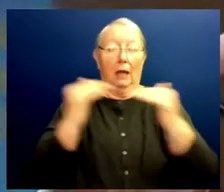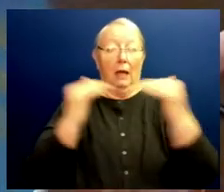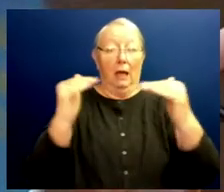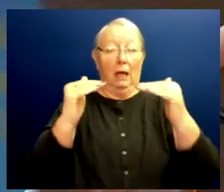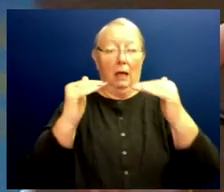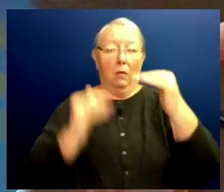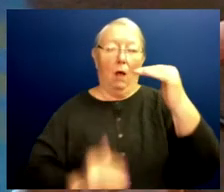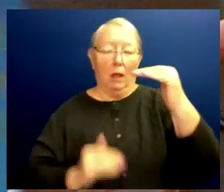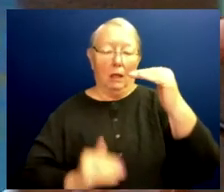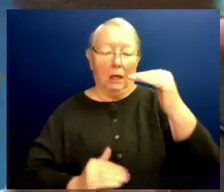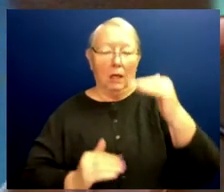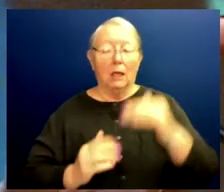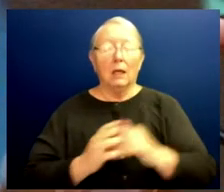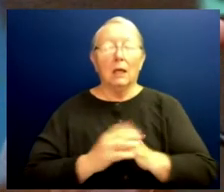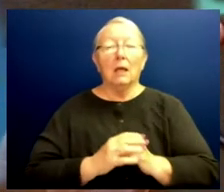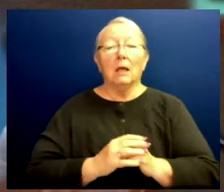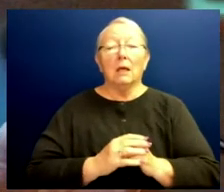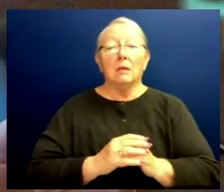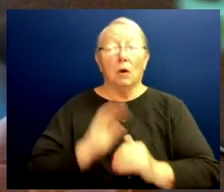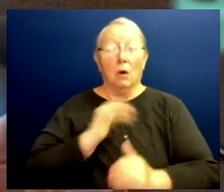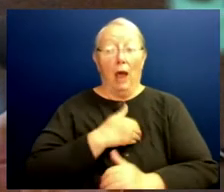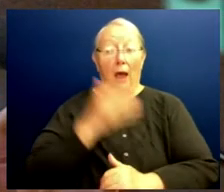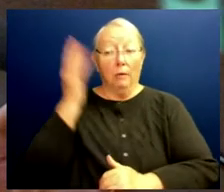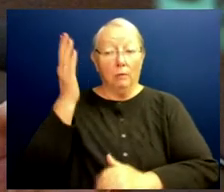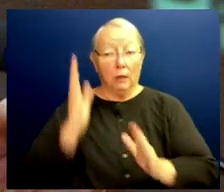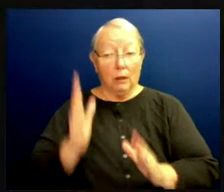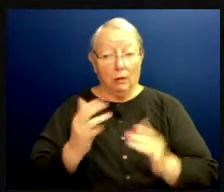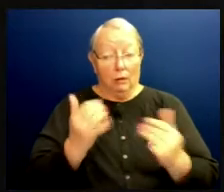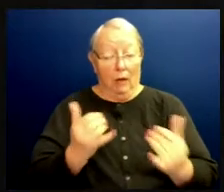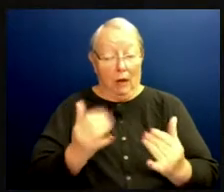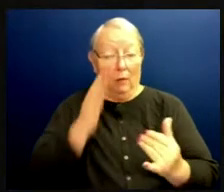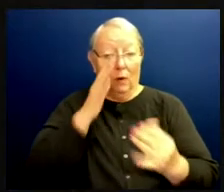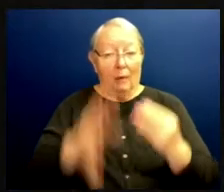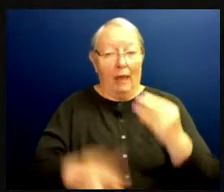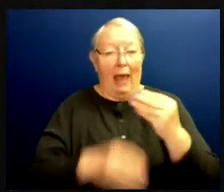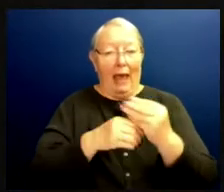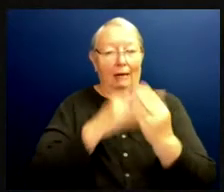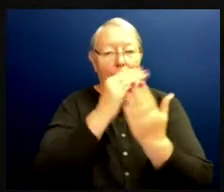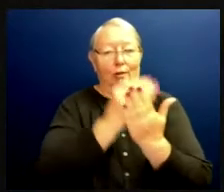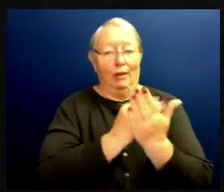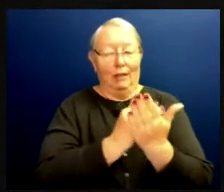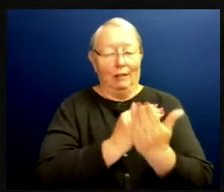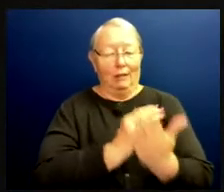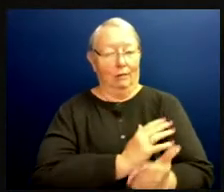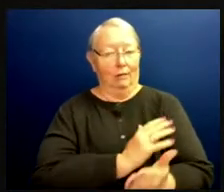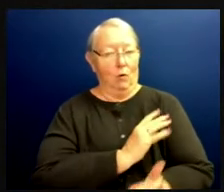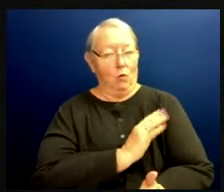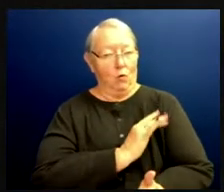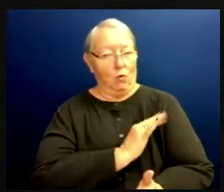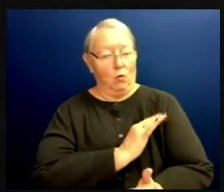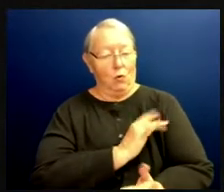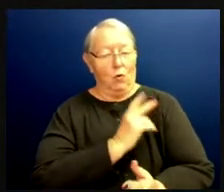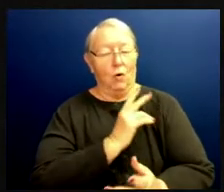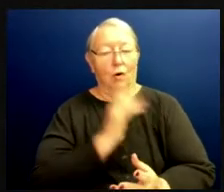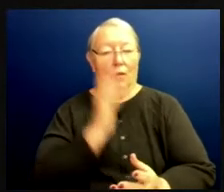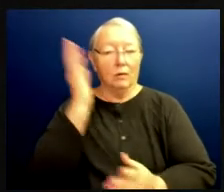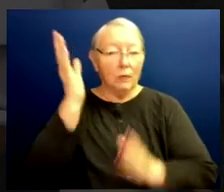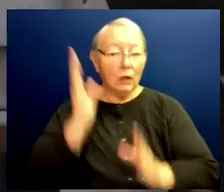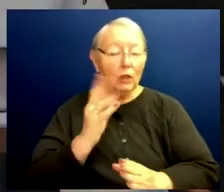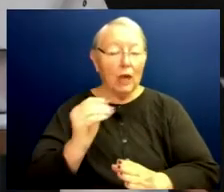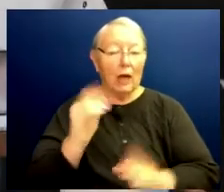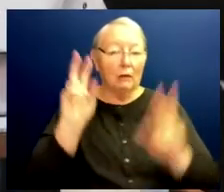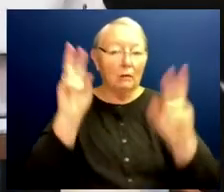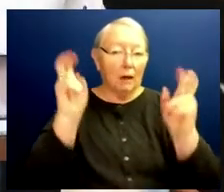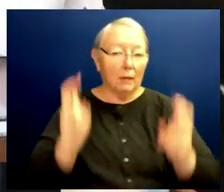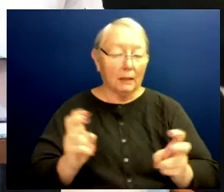be added to this list of distinguished voices and topics. Now we invite you to sit back and breathe deeply in anticipation